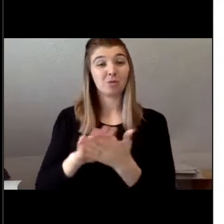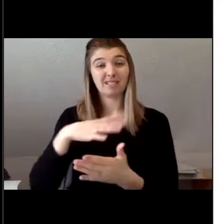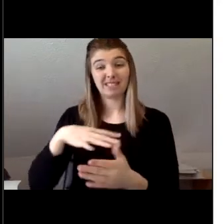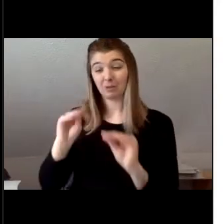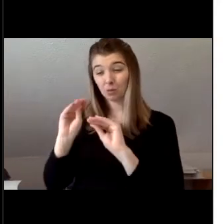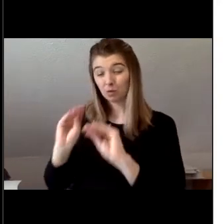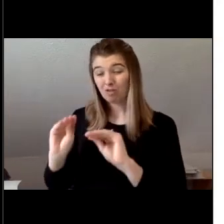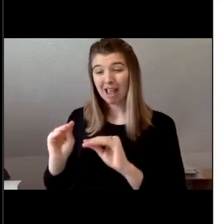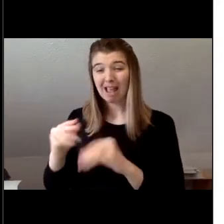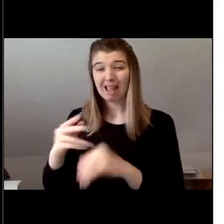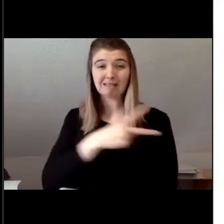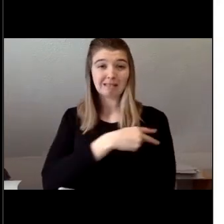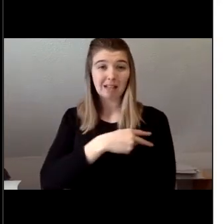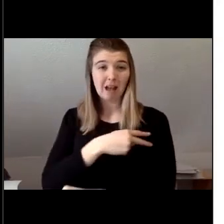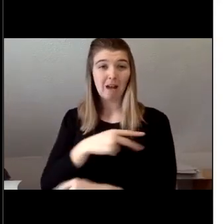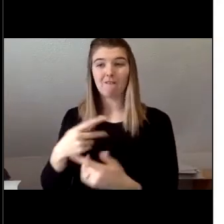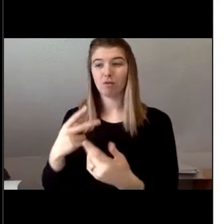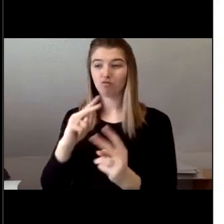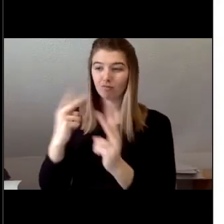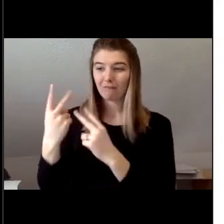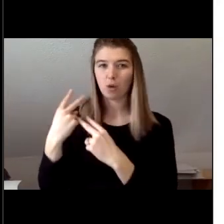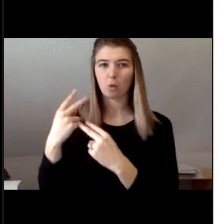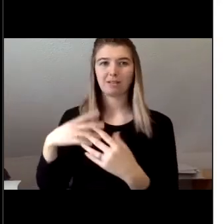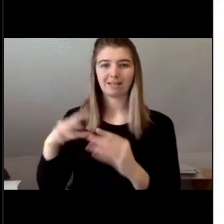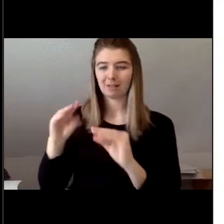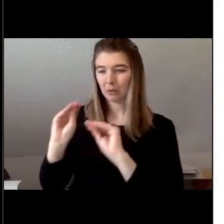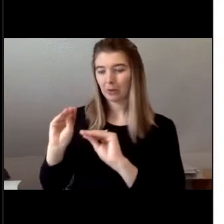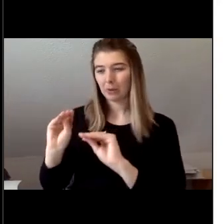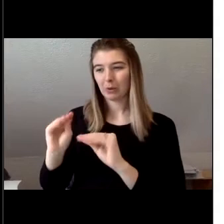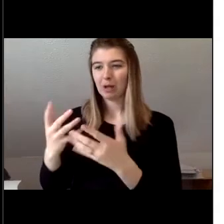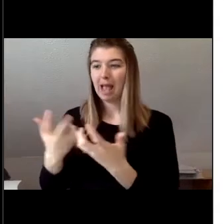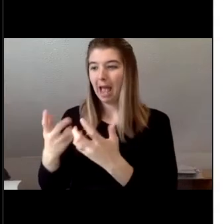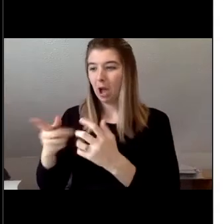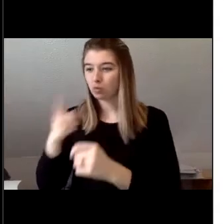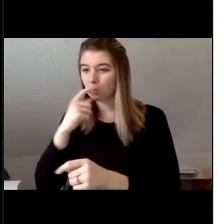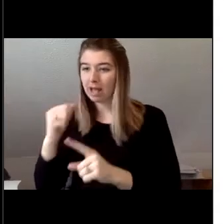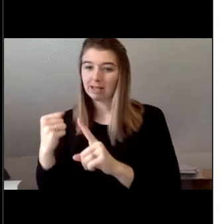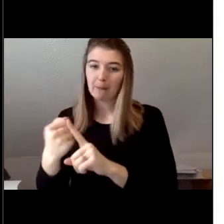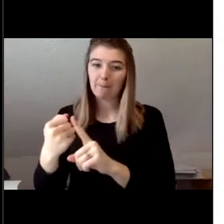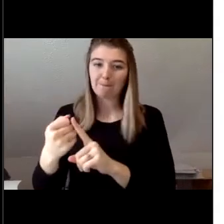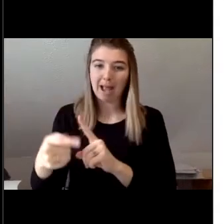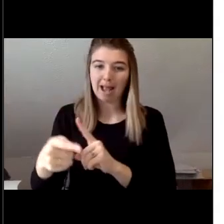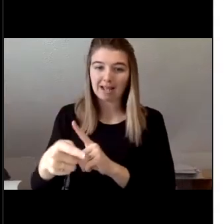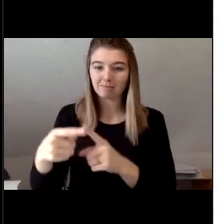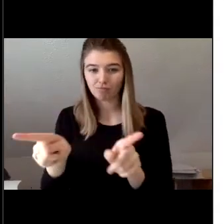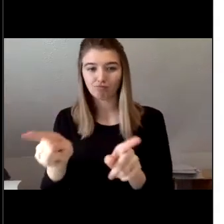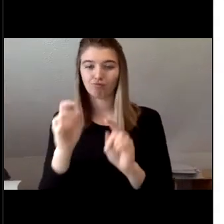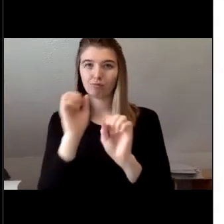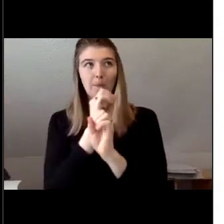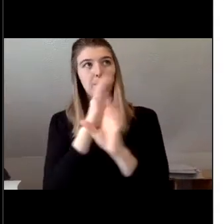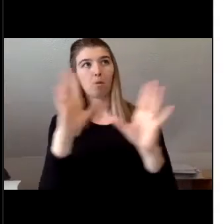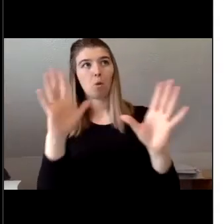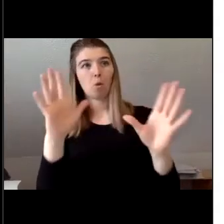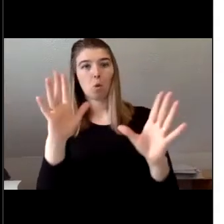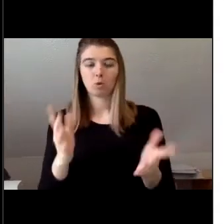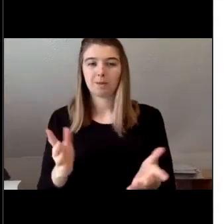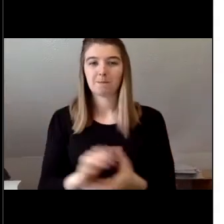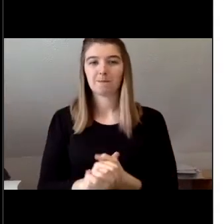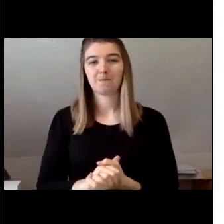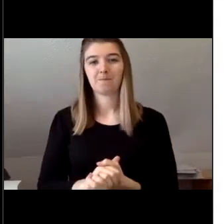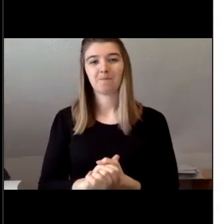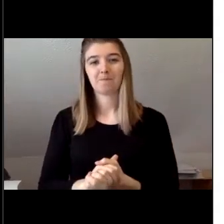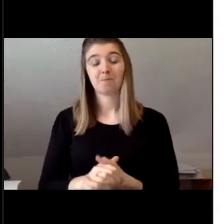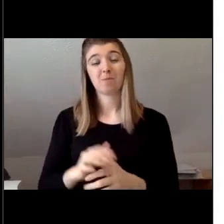these. We really strive to have diverse peer review panels, and asking